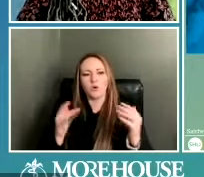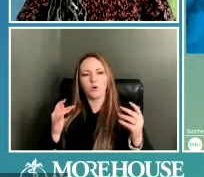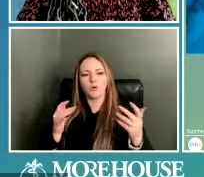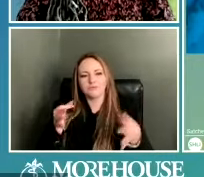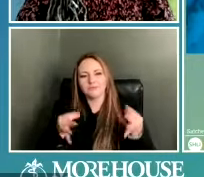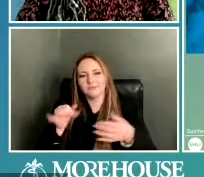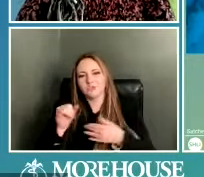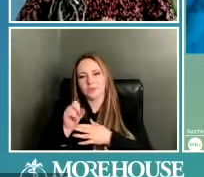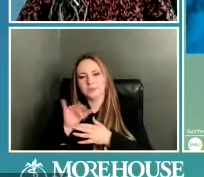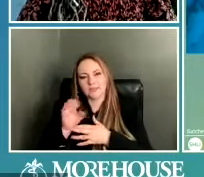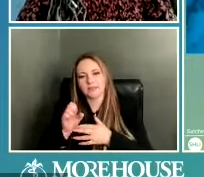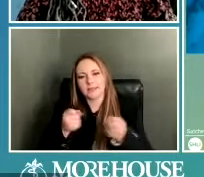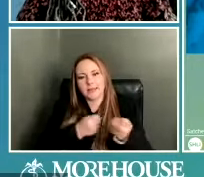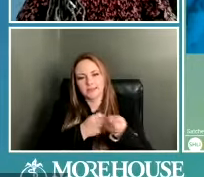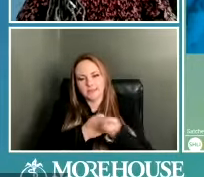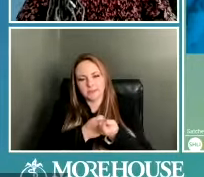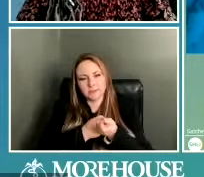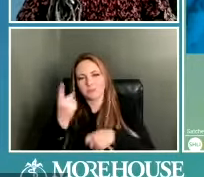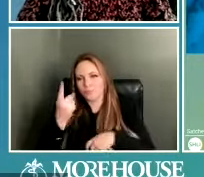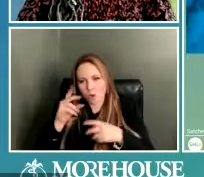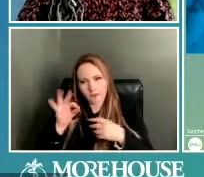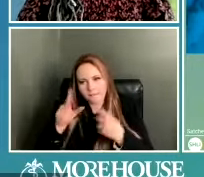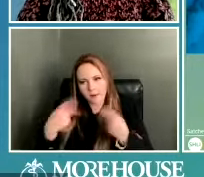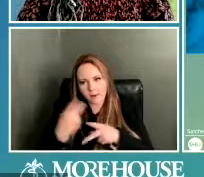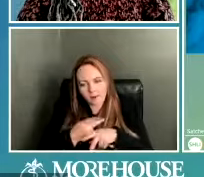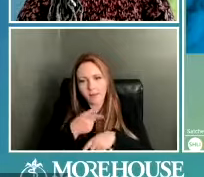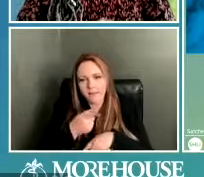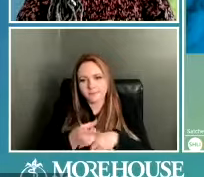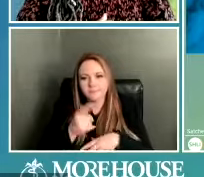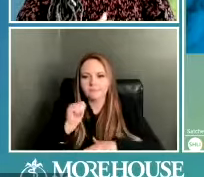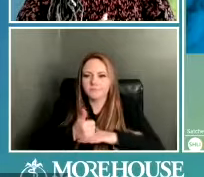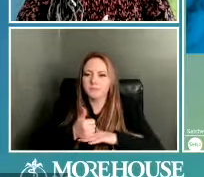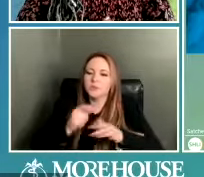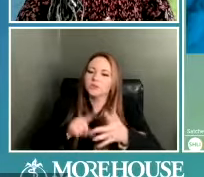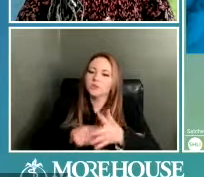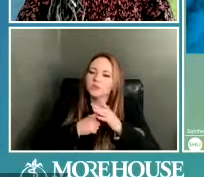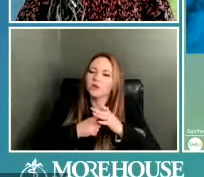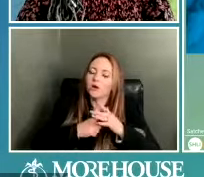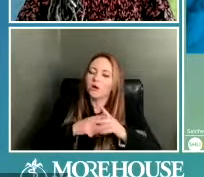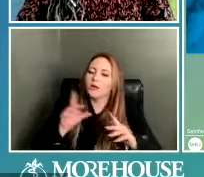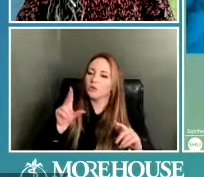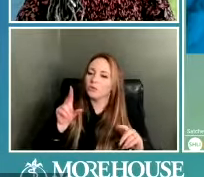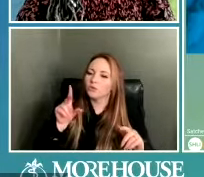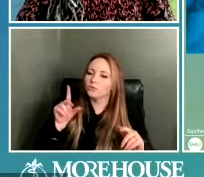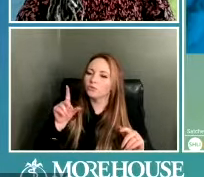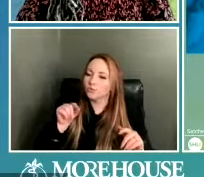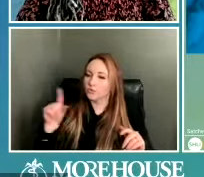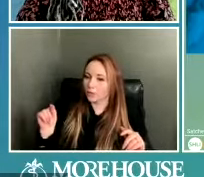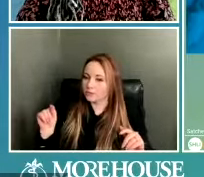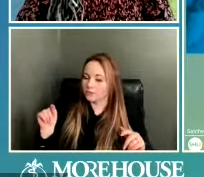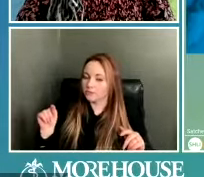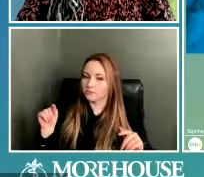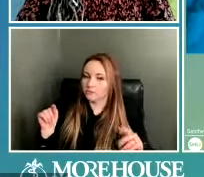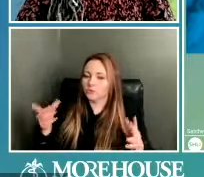Fellowship. This is a one-of-a-kind fellowship that was actually initiated in 2020 through